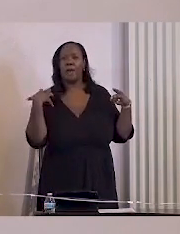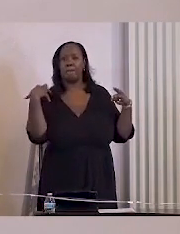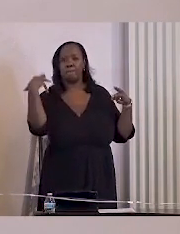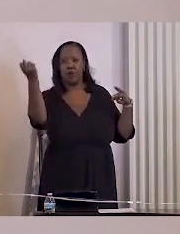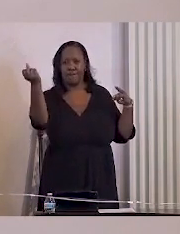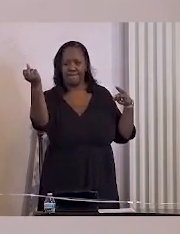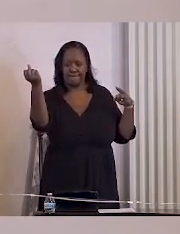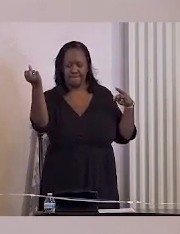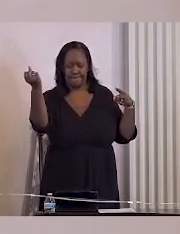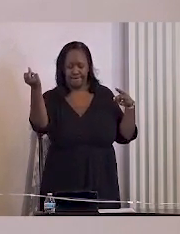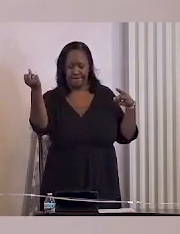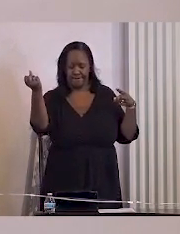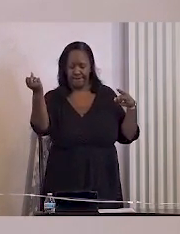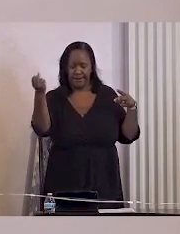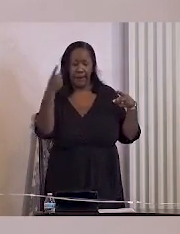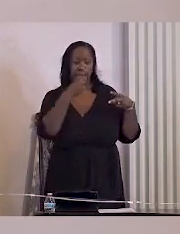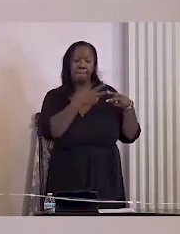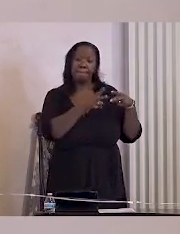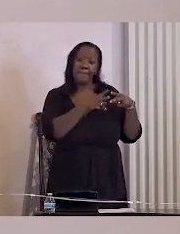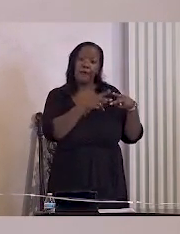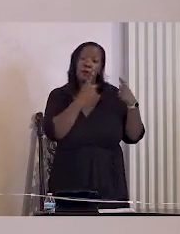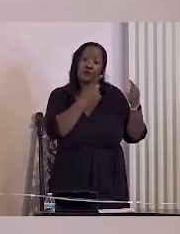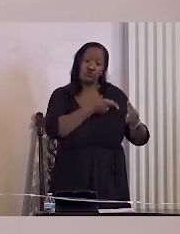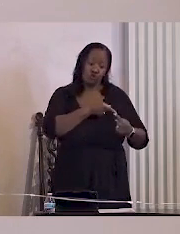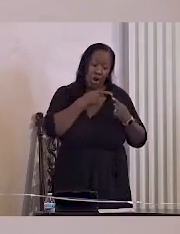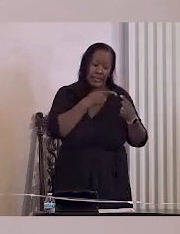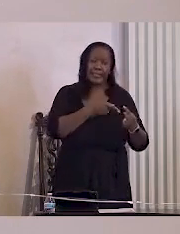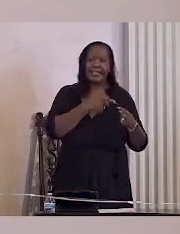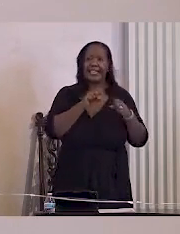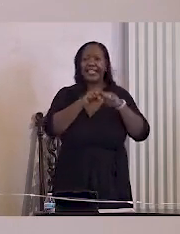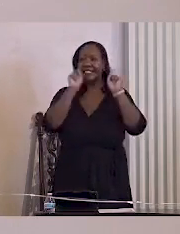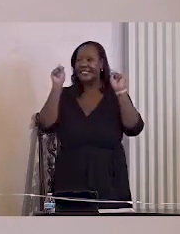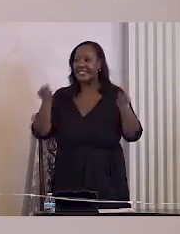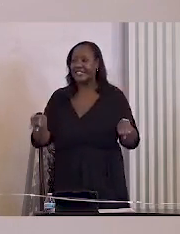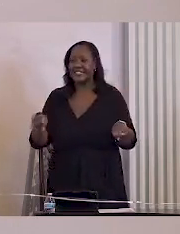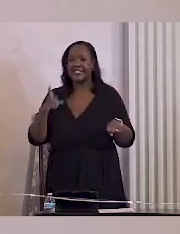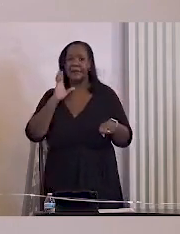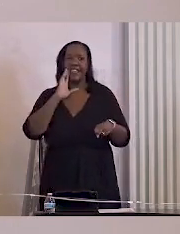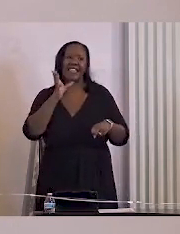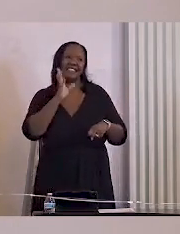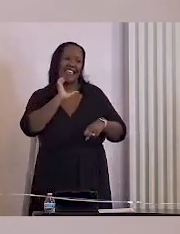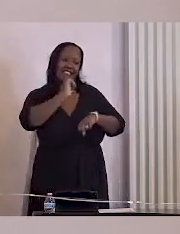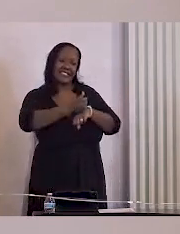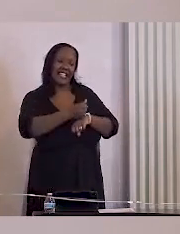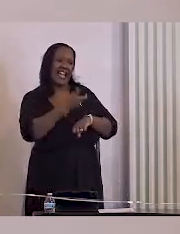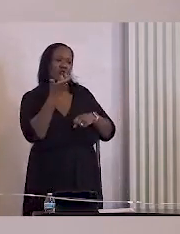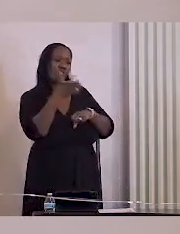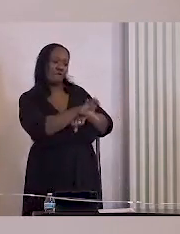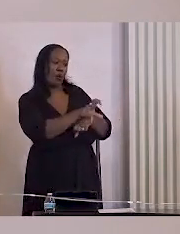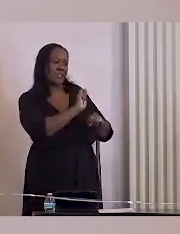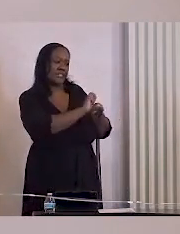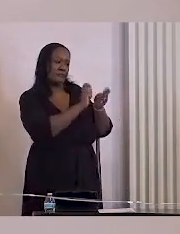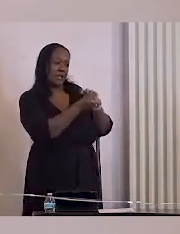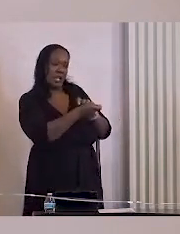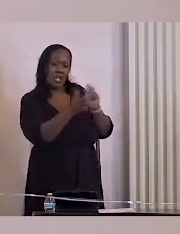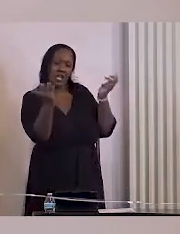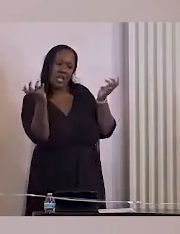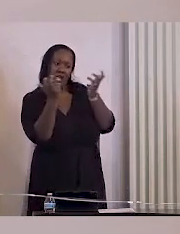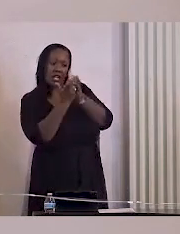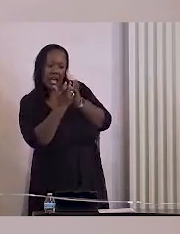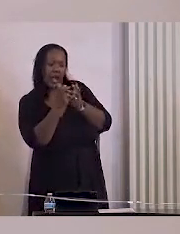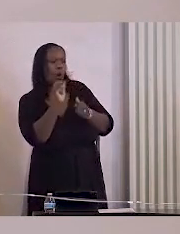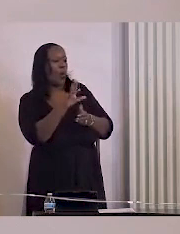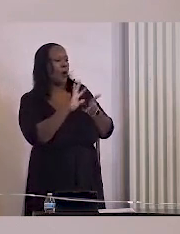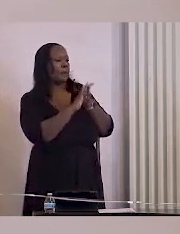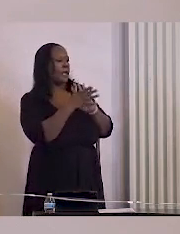brave. They were struggling in a system designed to force them to comply, conform, or